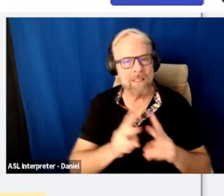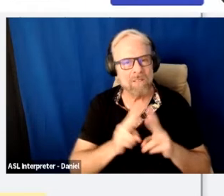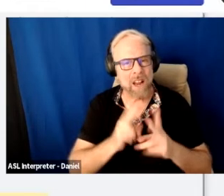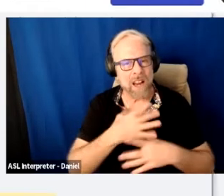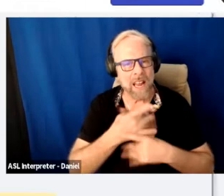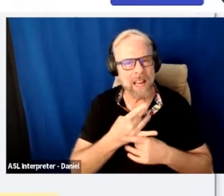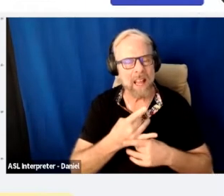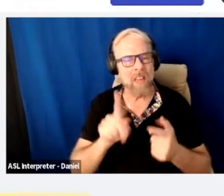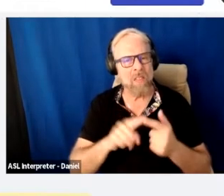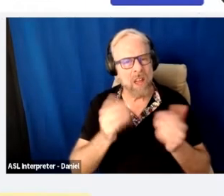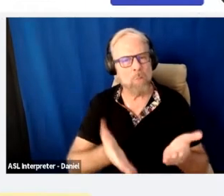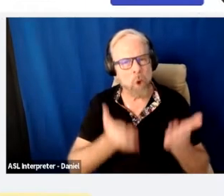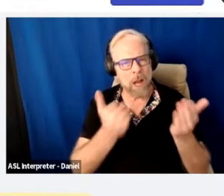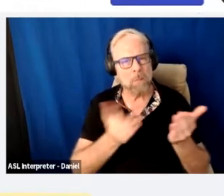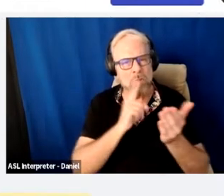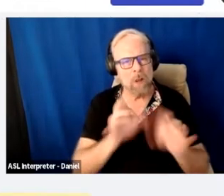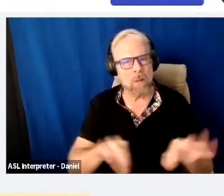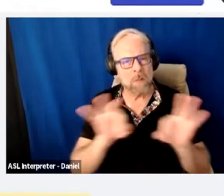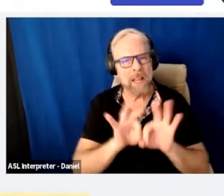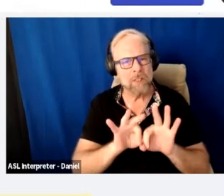some critical issues